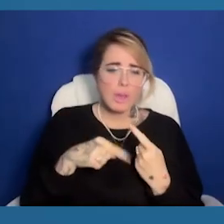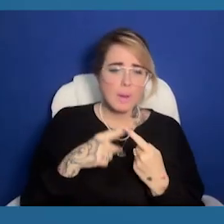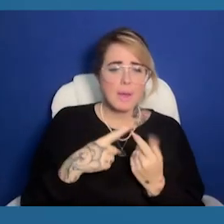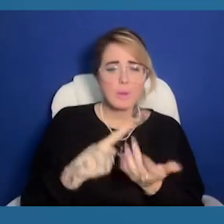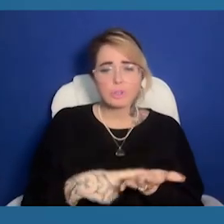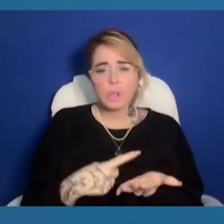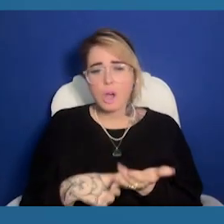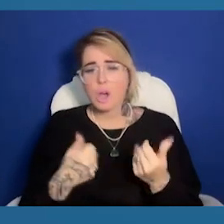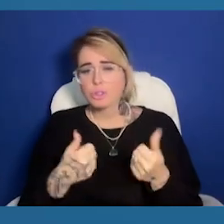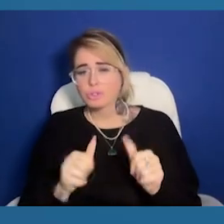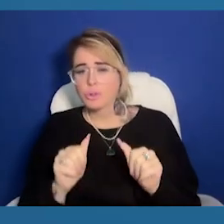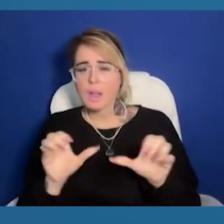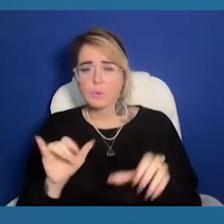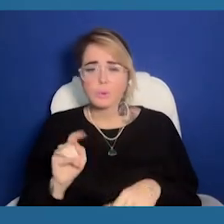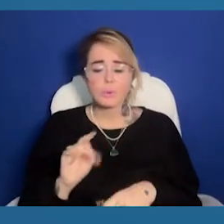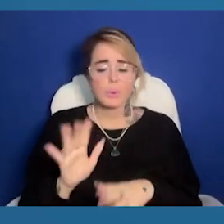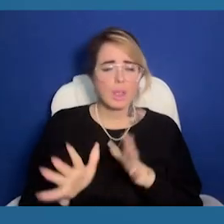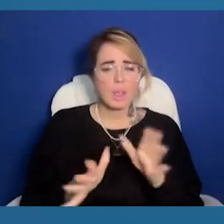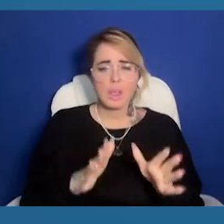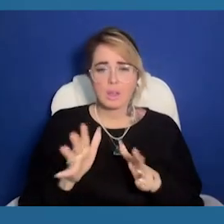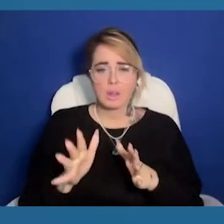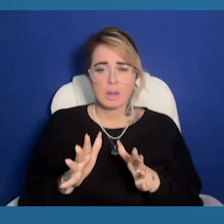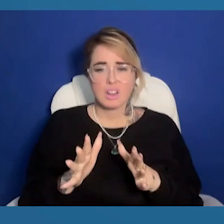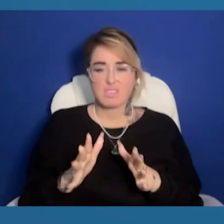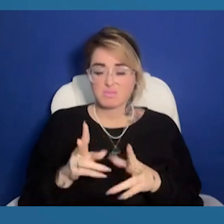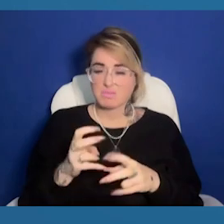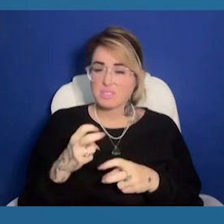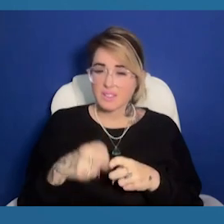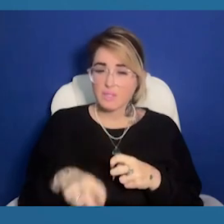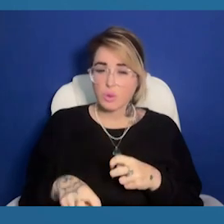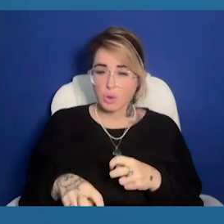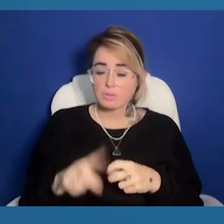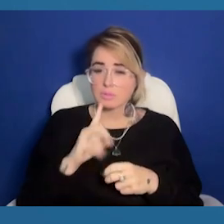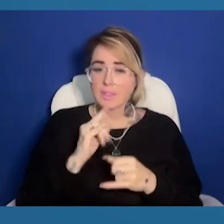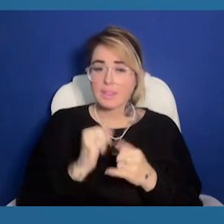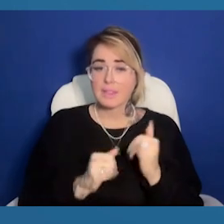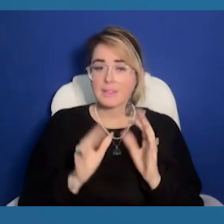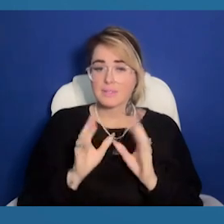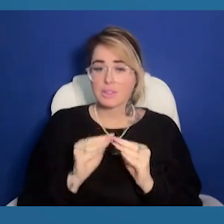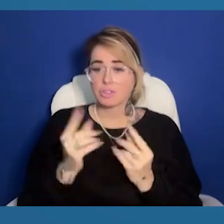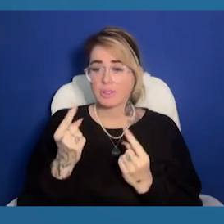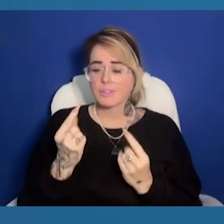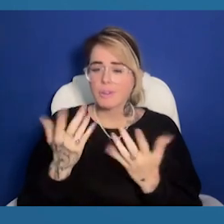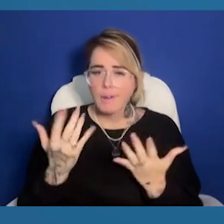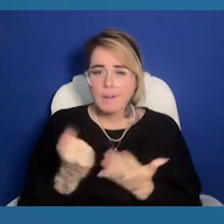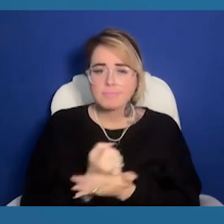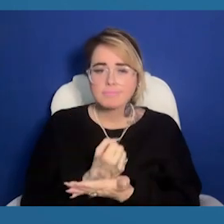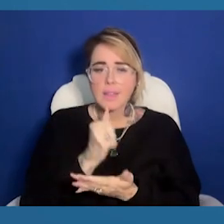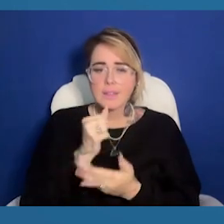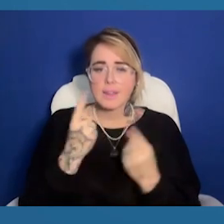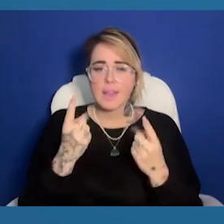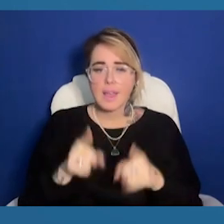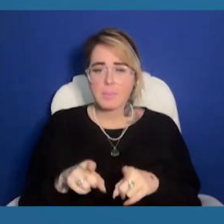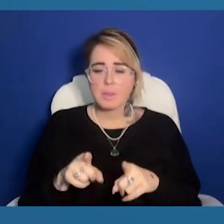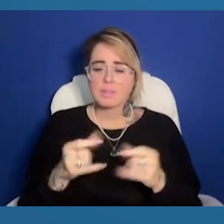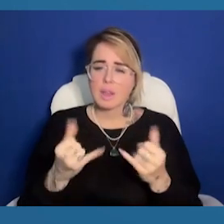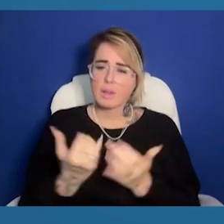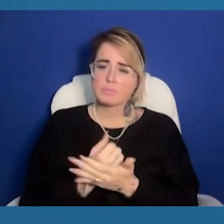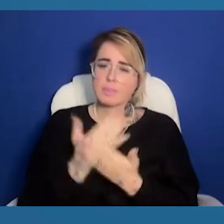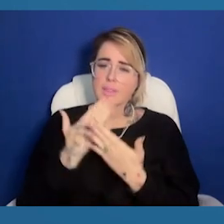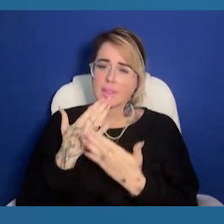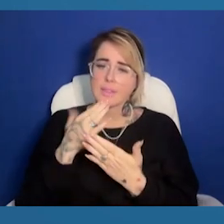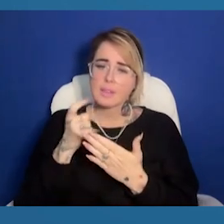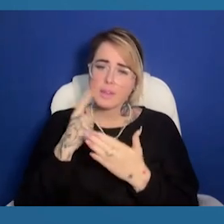tried getting it done. And it was a very difficult thing at the end of the session last year when it didn't happen. And so I want to thank the governor for